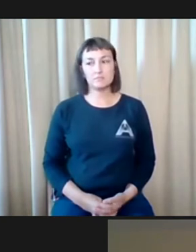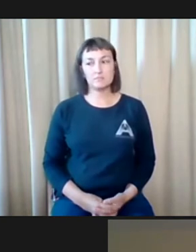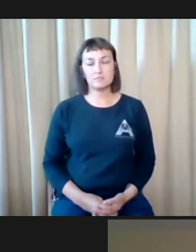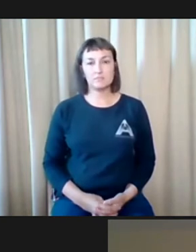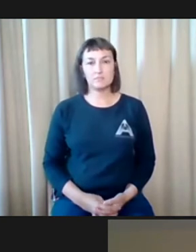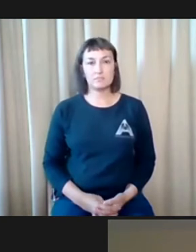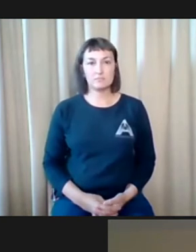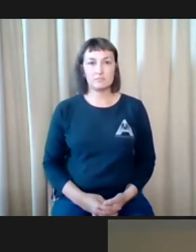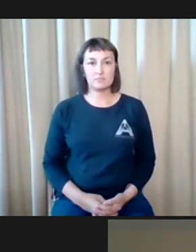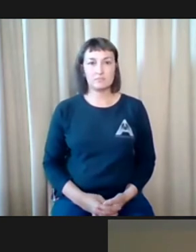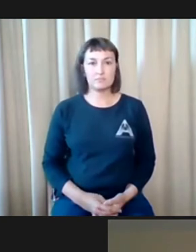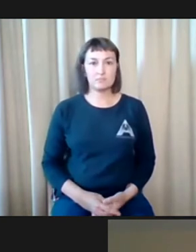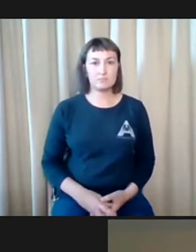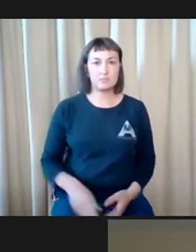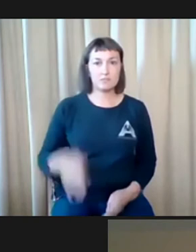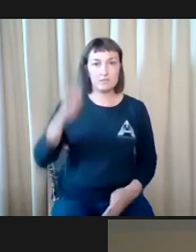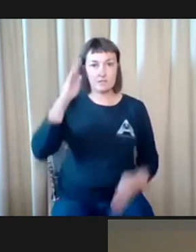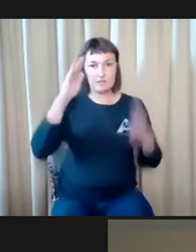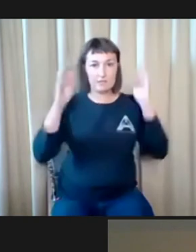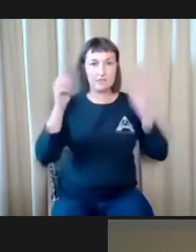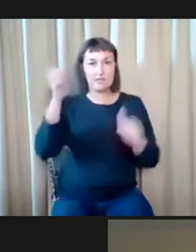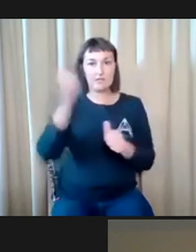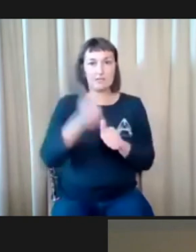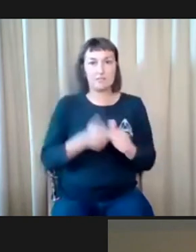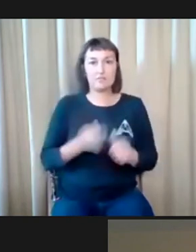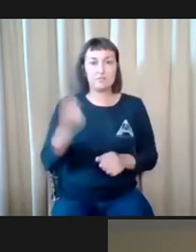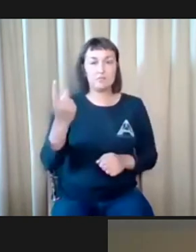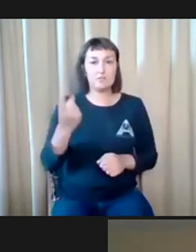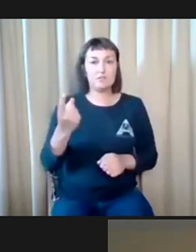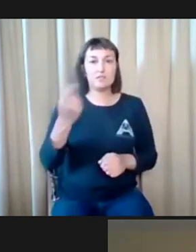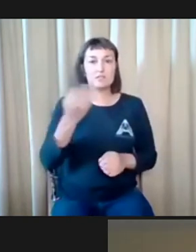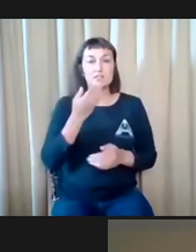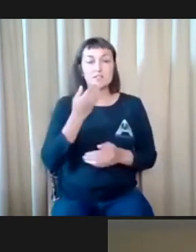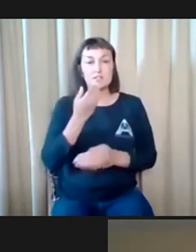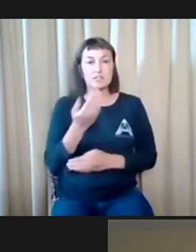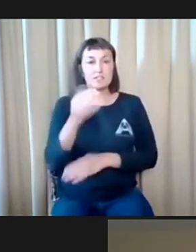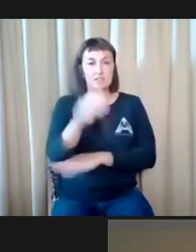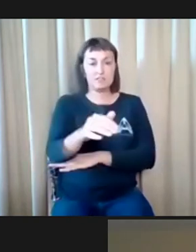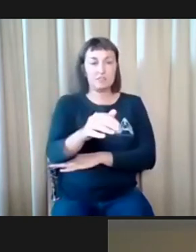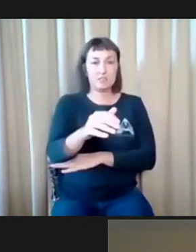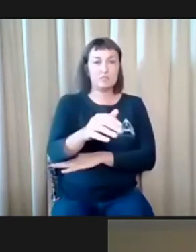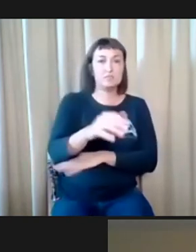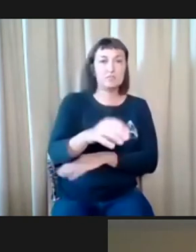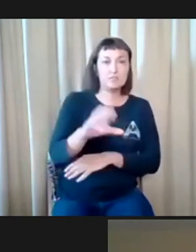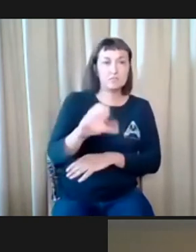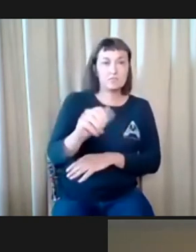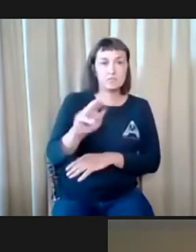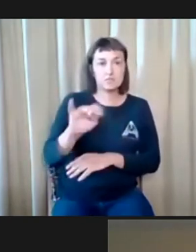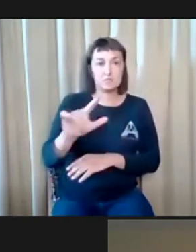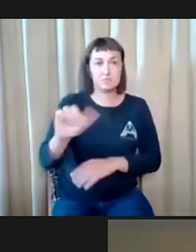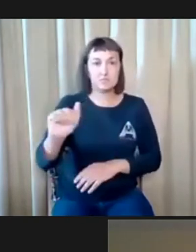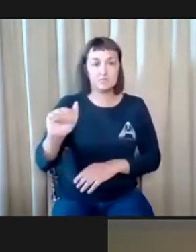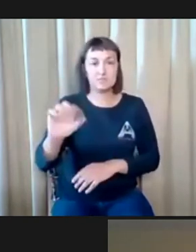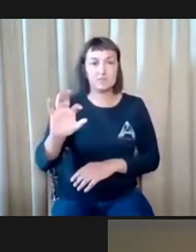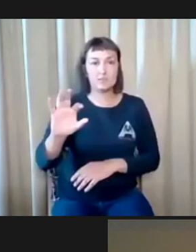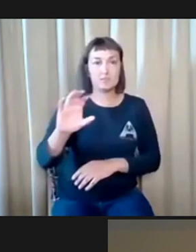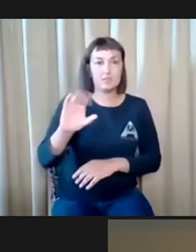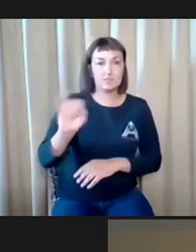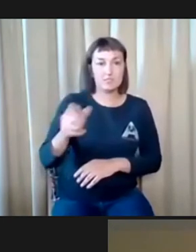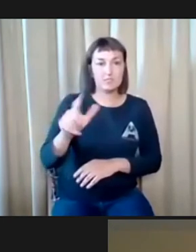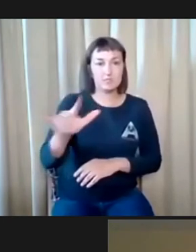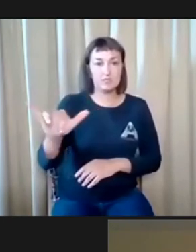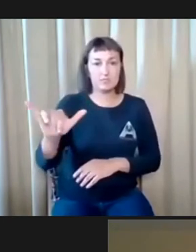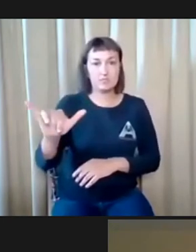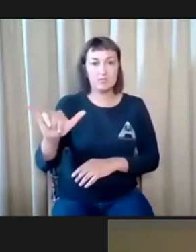Hi, everyone. Good afternoon, Camilla and Jill and Marissa. How are you guys doing? Doing great. Doing good. Thank